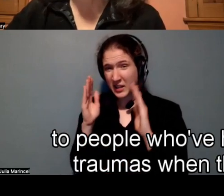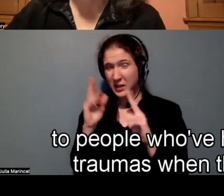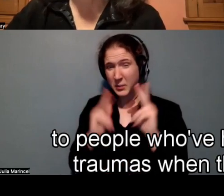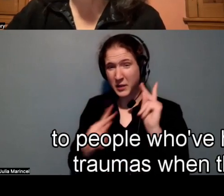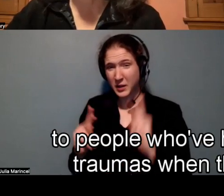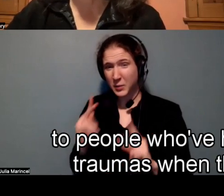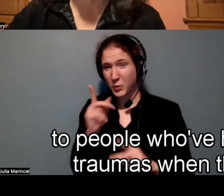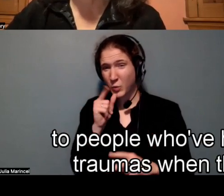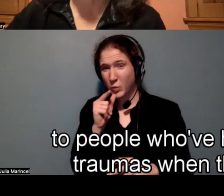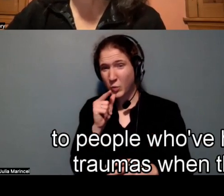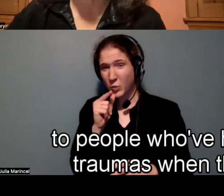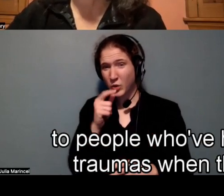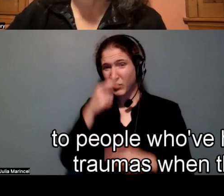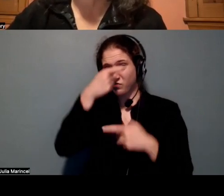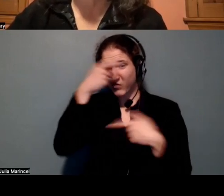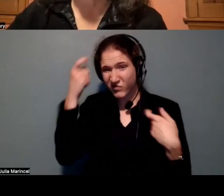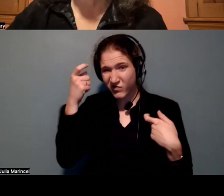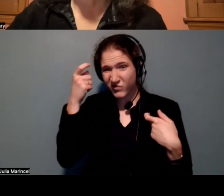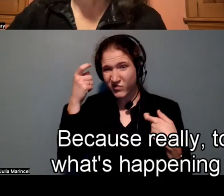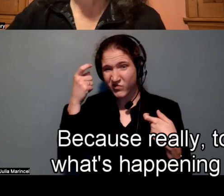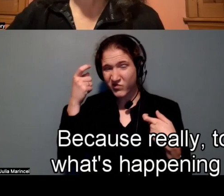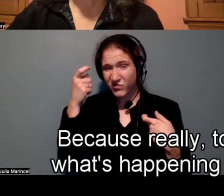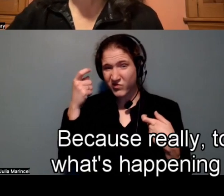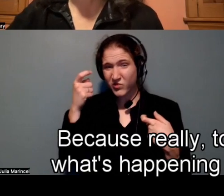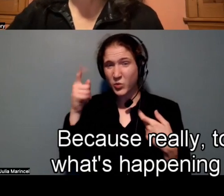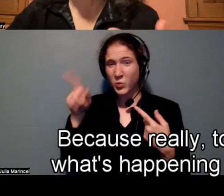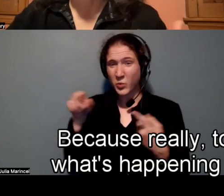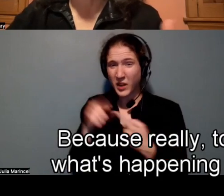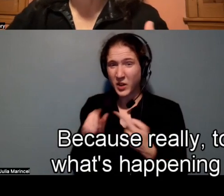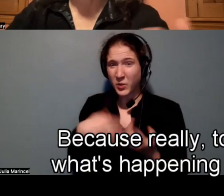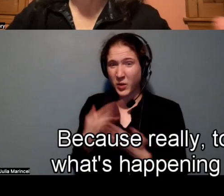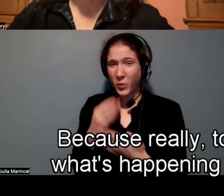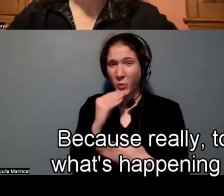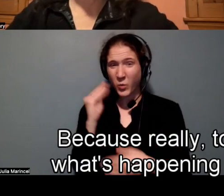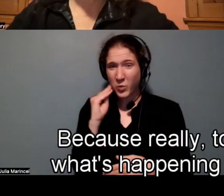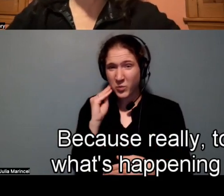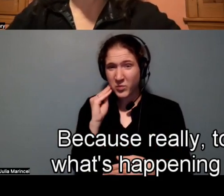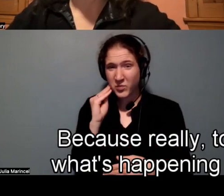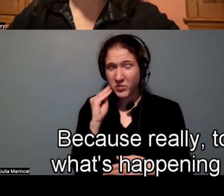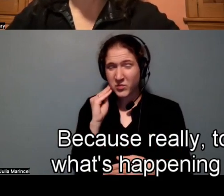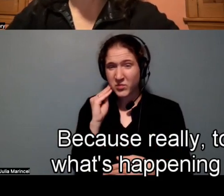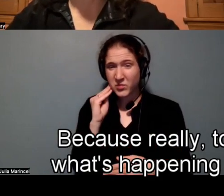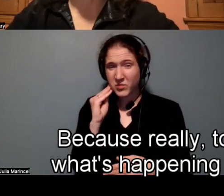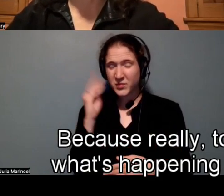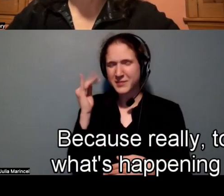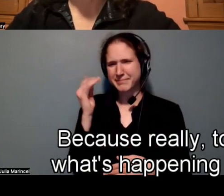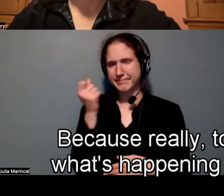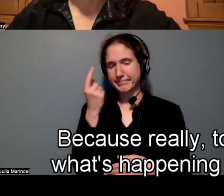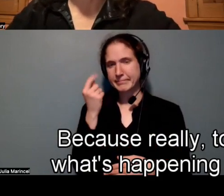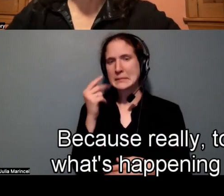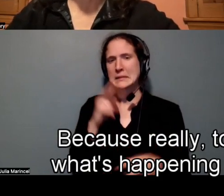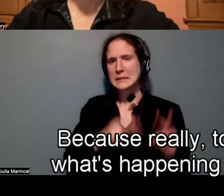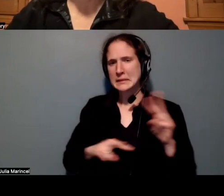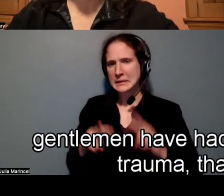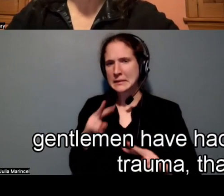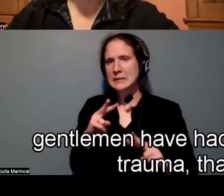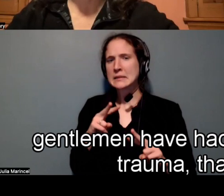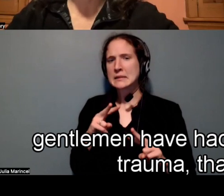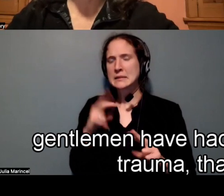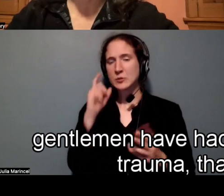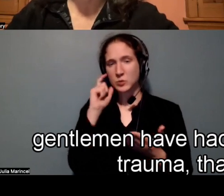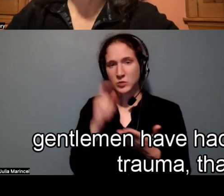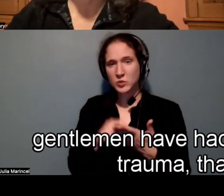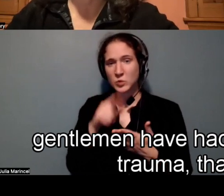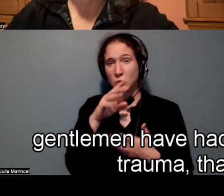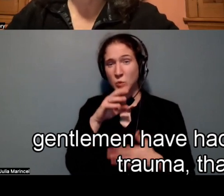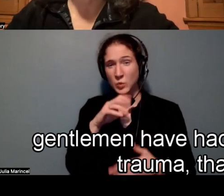these types of traumas when they come home? Because really, to me, what part of what's happening is that these older gentlemen have